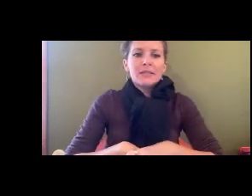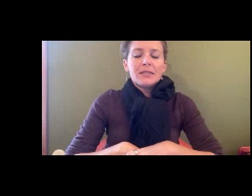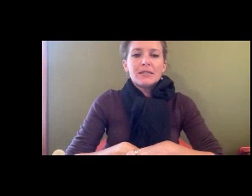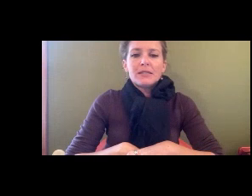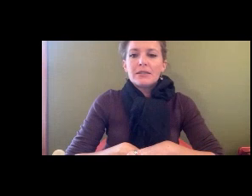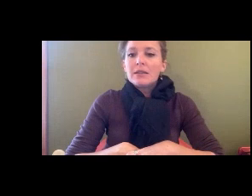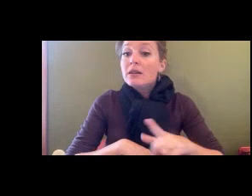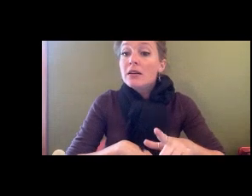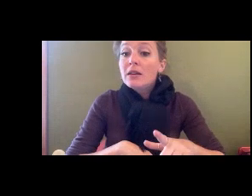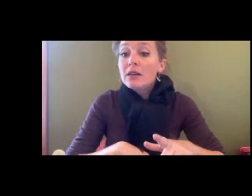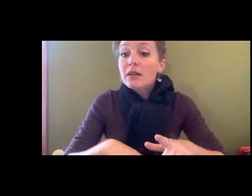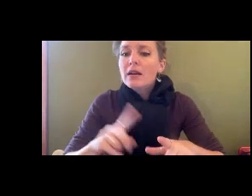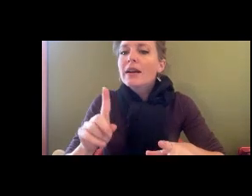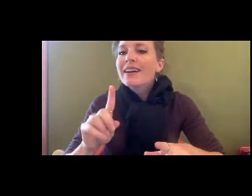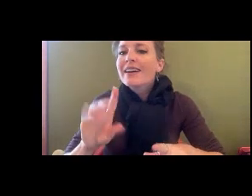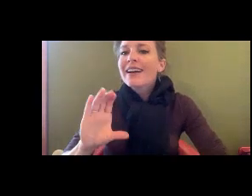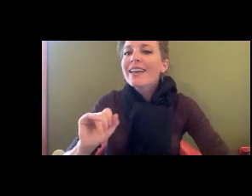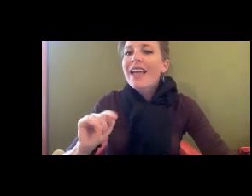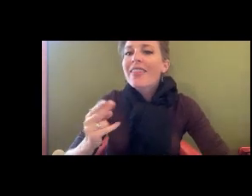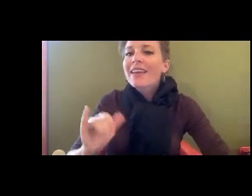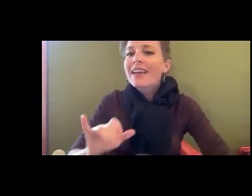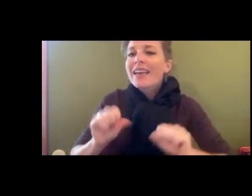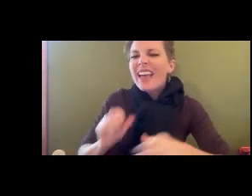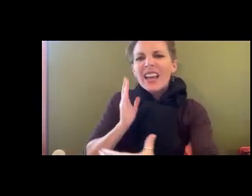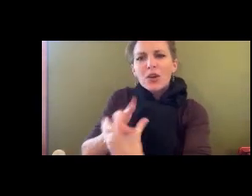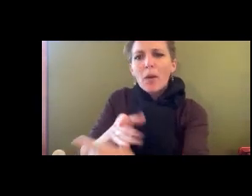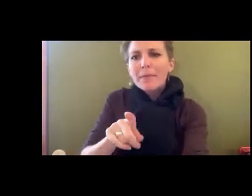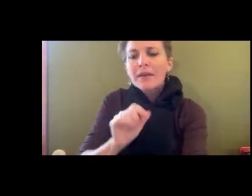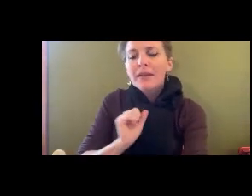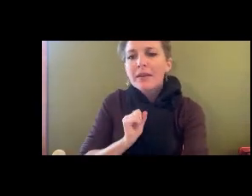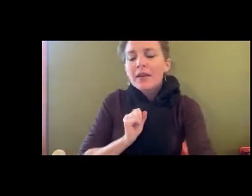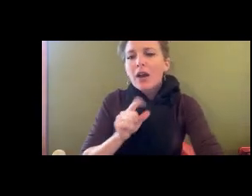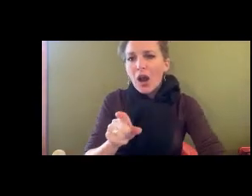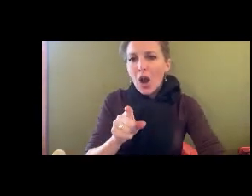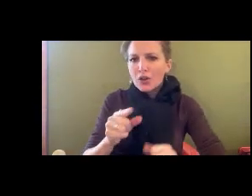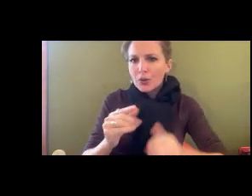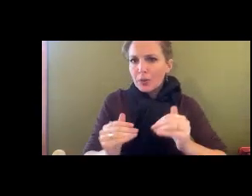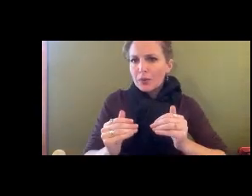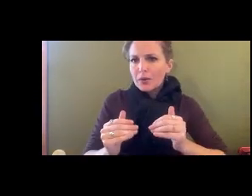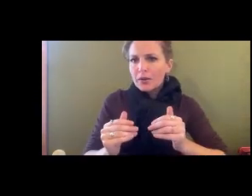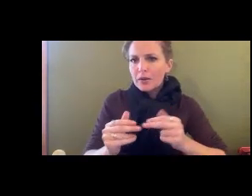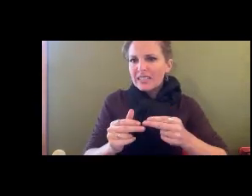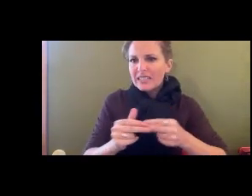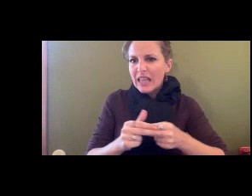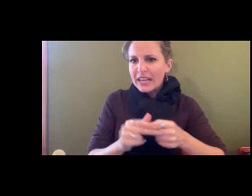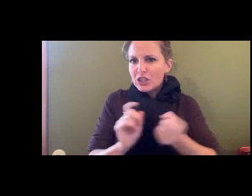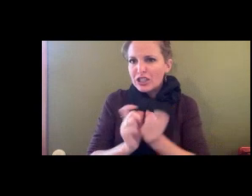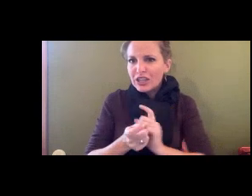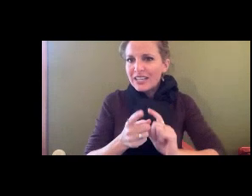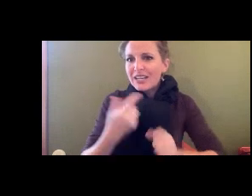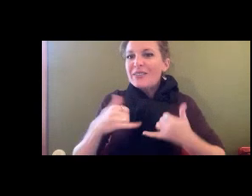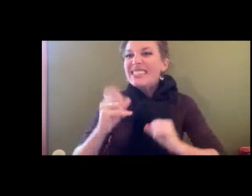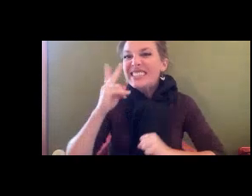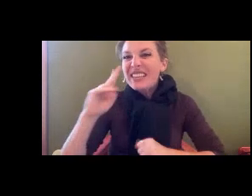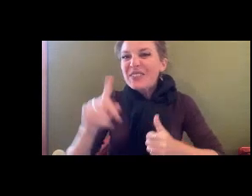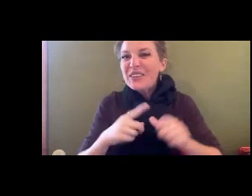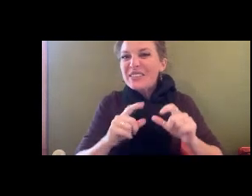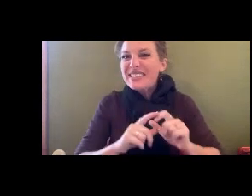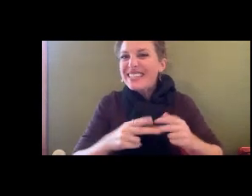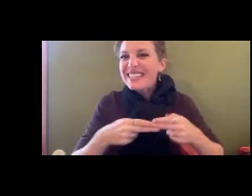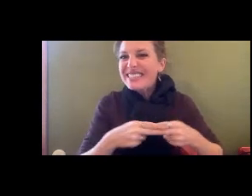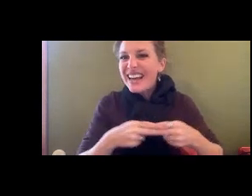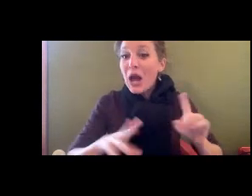Cathy? would, yes. Cathy, if I could just interrupt, are you Yes. advancing your slides? We're still seeing the first slide. Oh, I am